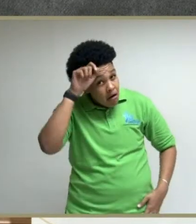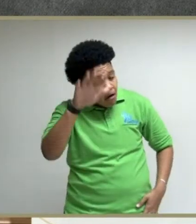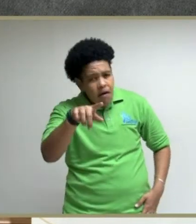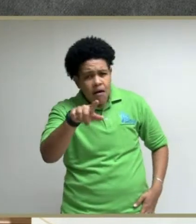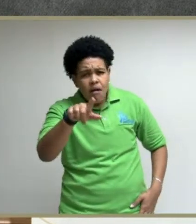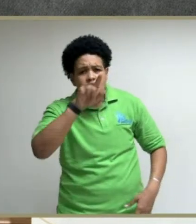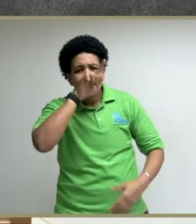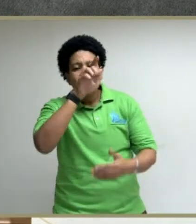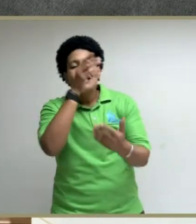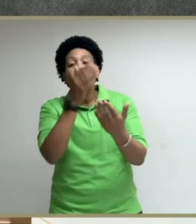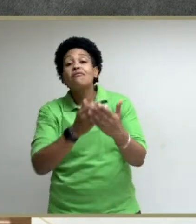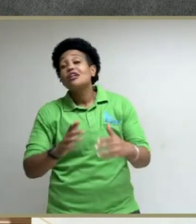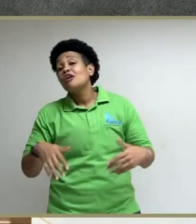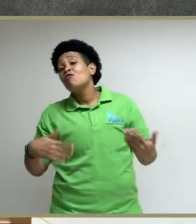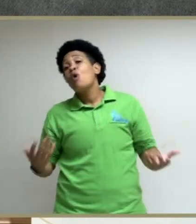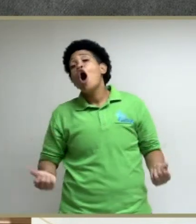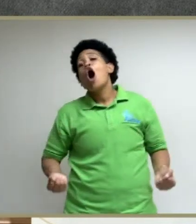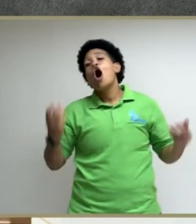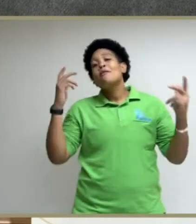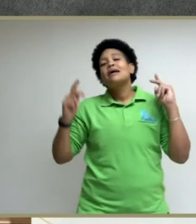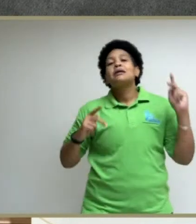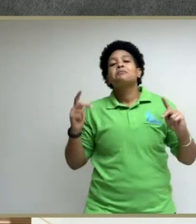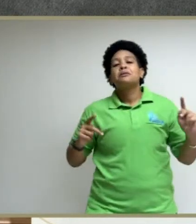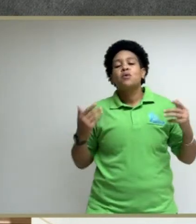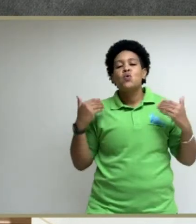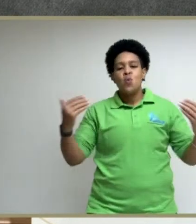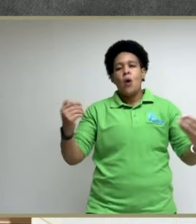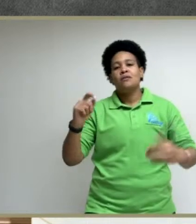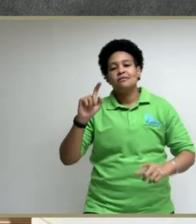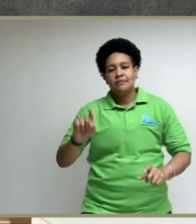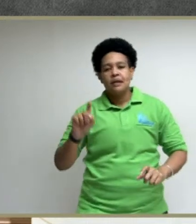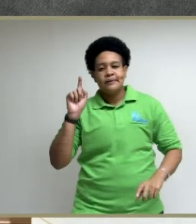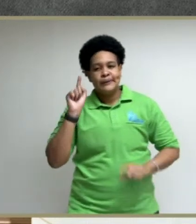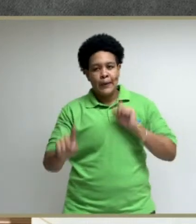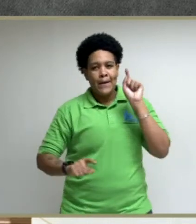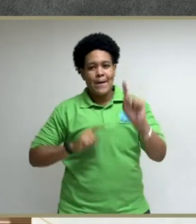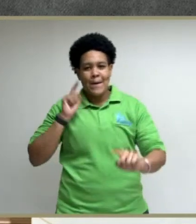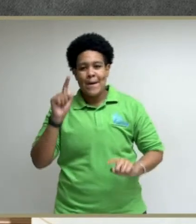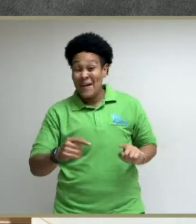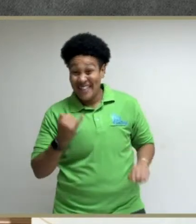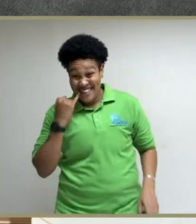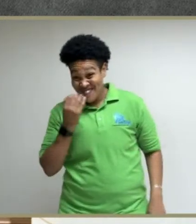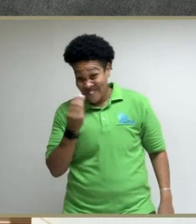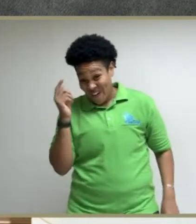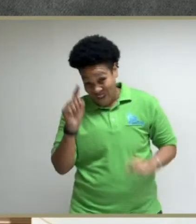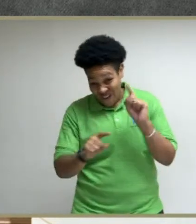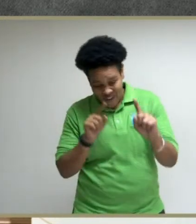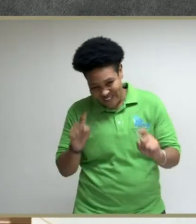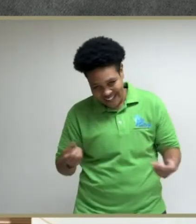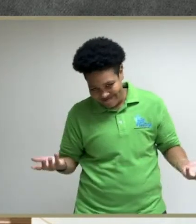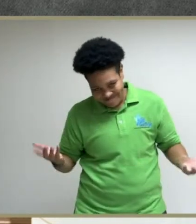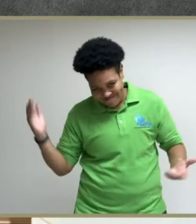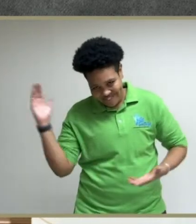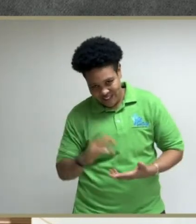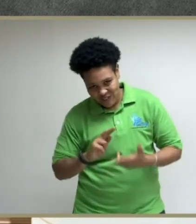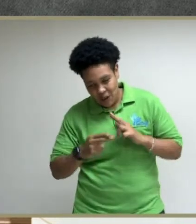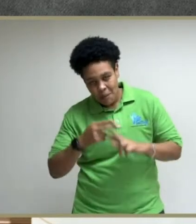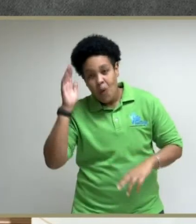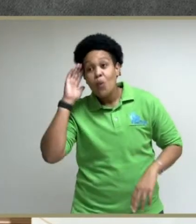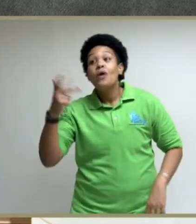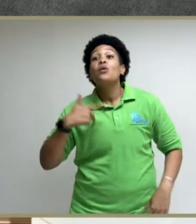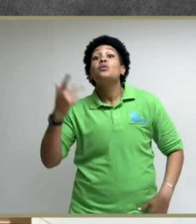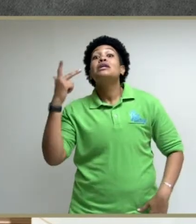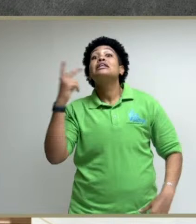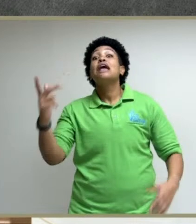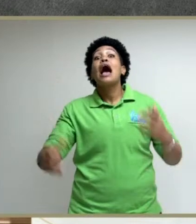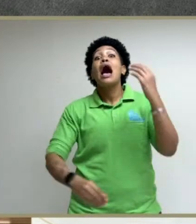a factor of how many persons are tested. And we will see that as well, that our